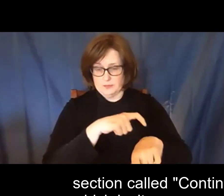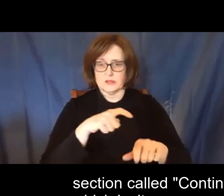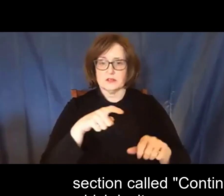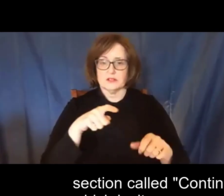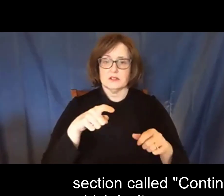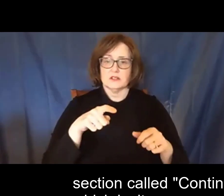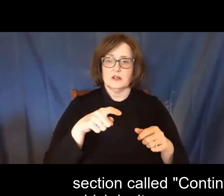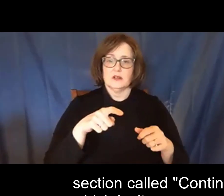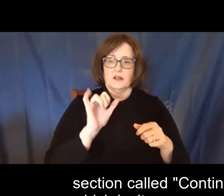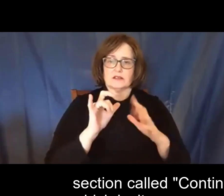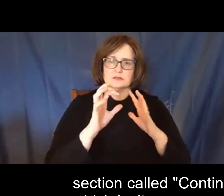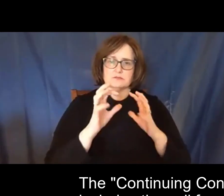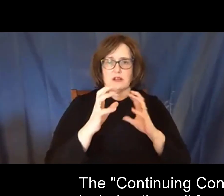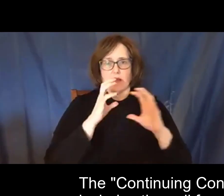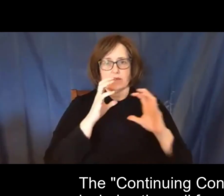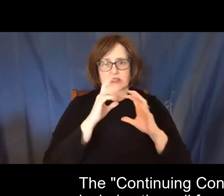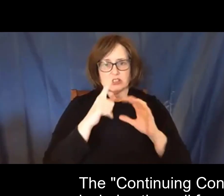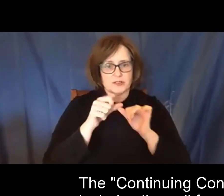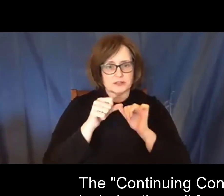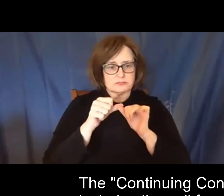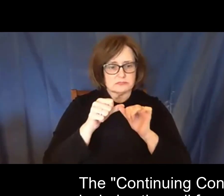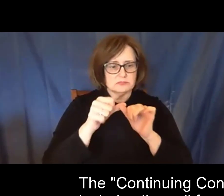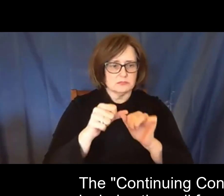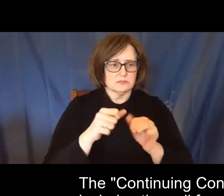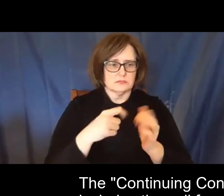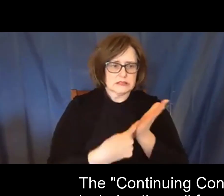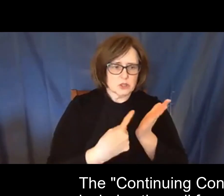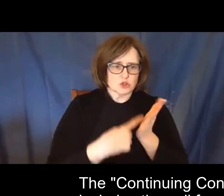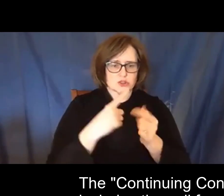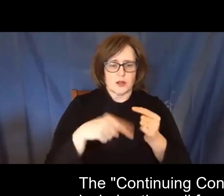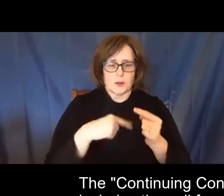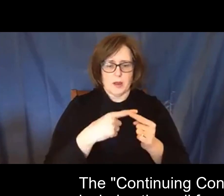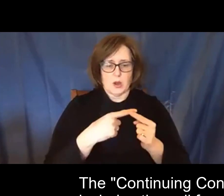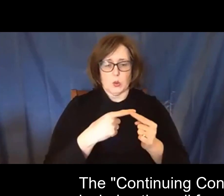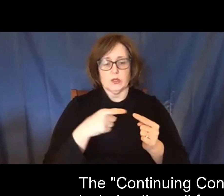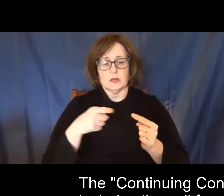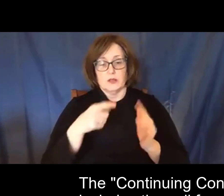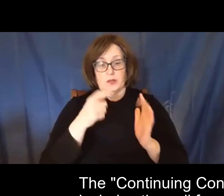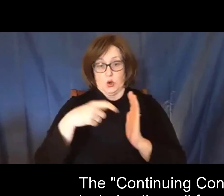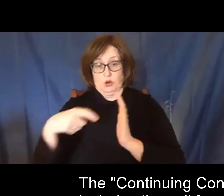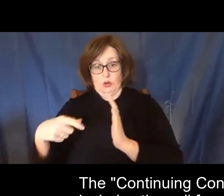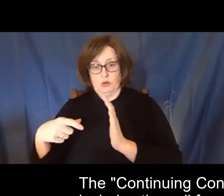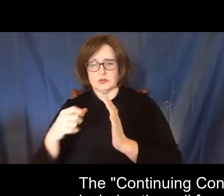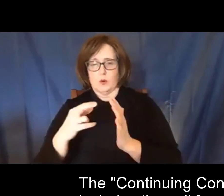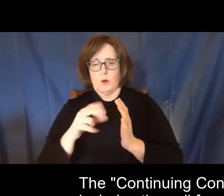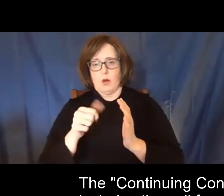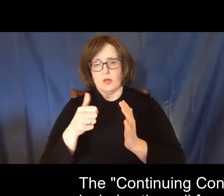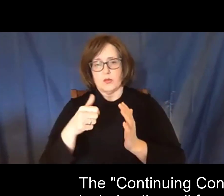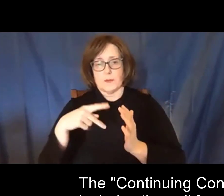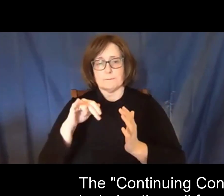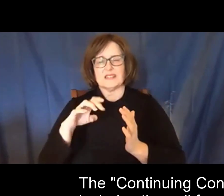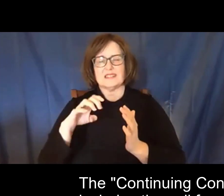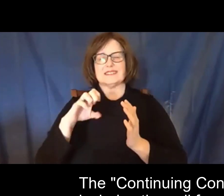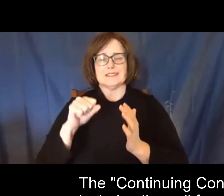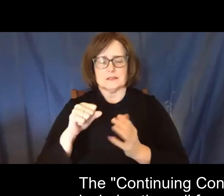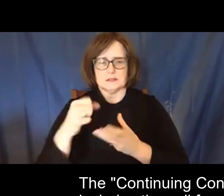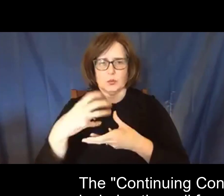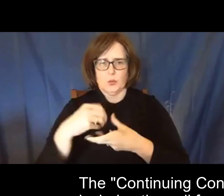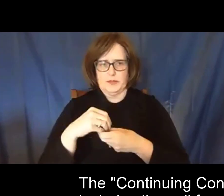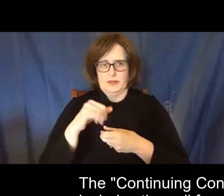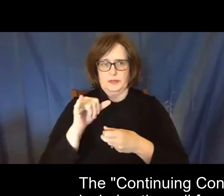in each issue. The Continuing Conversation section also includes a call for annotated bibliographies